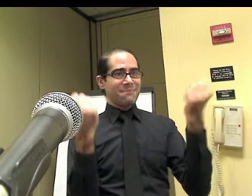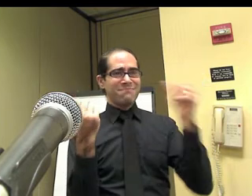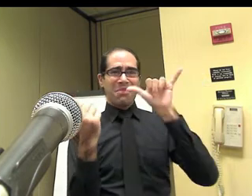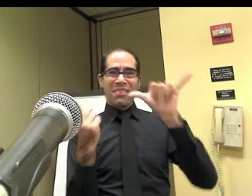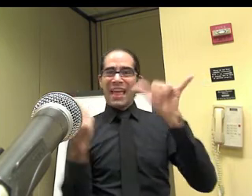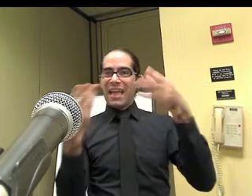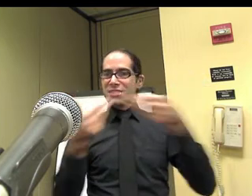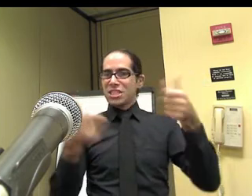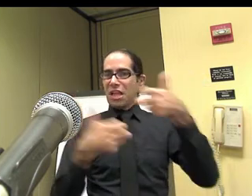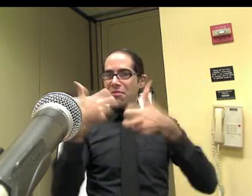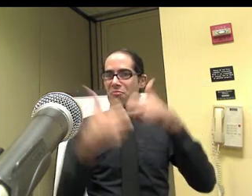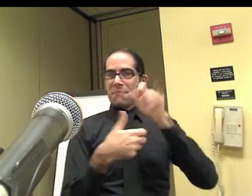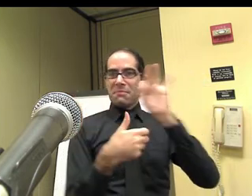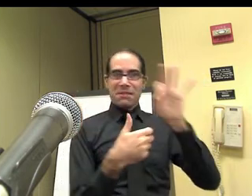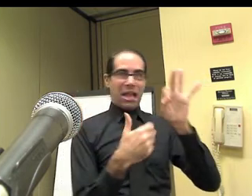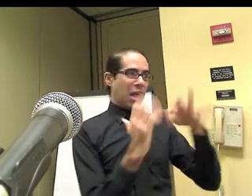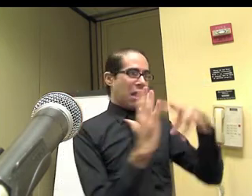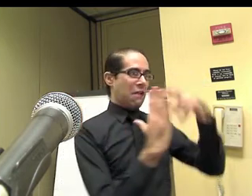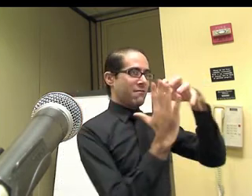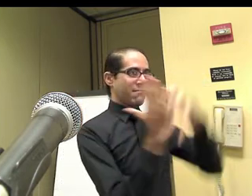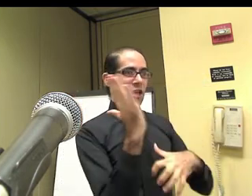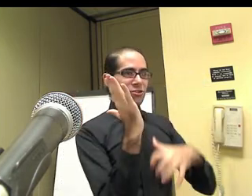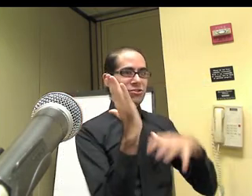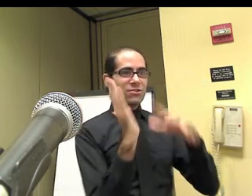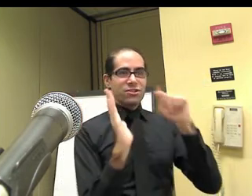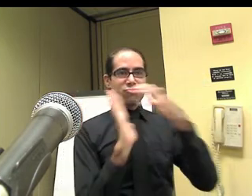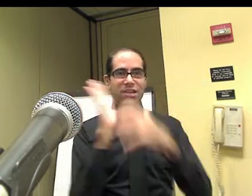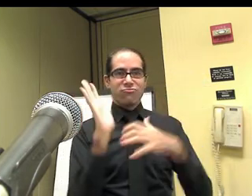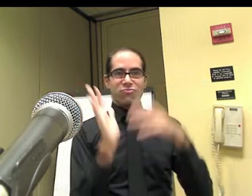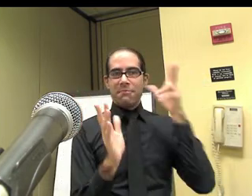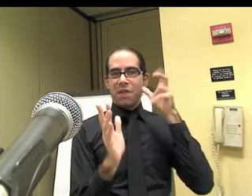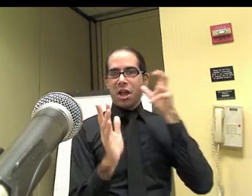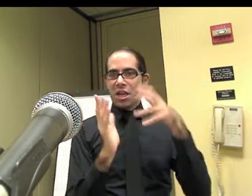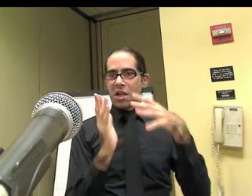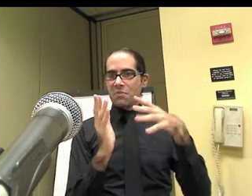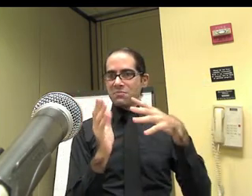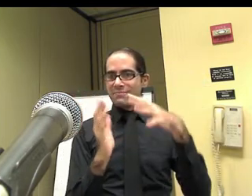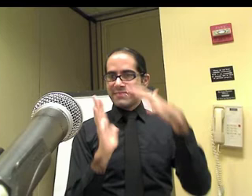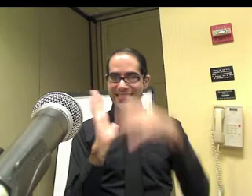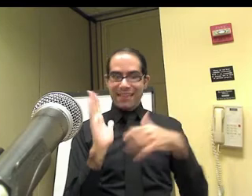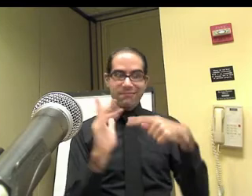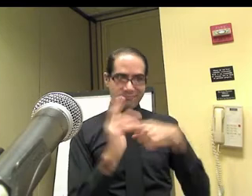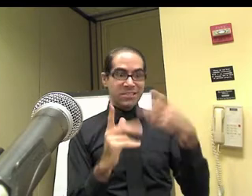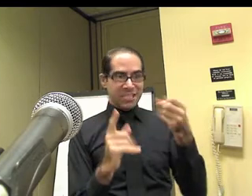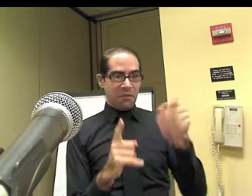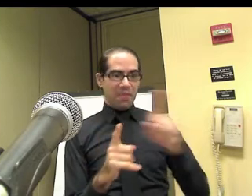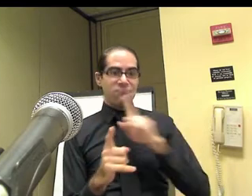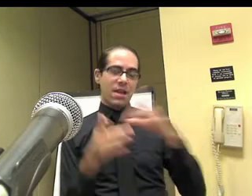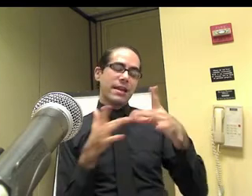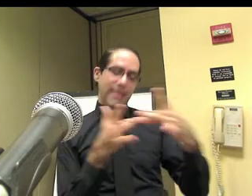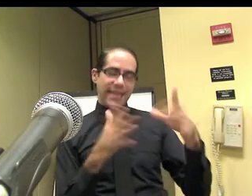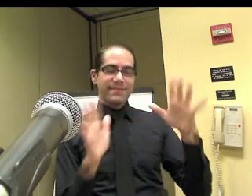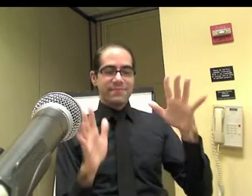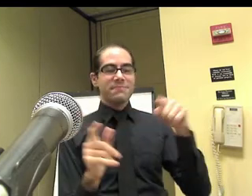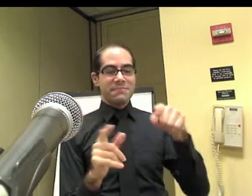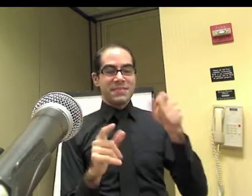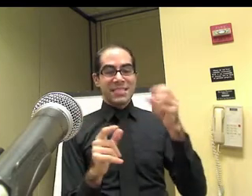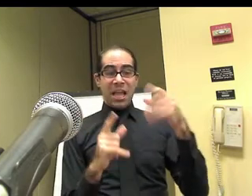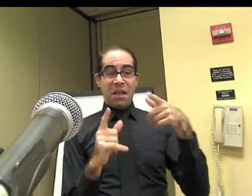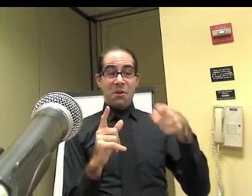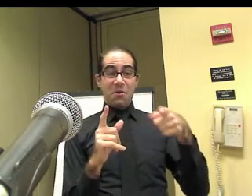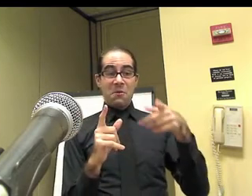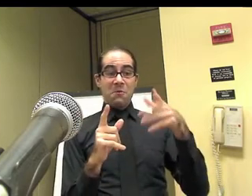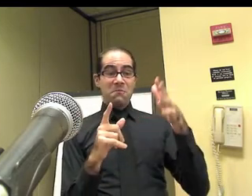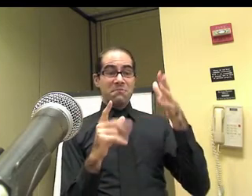The information can be given in sign language instead of a script. And so that